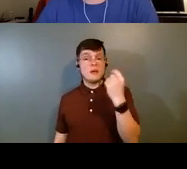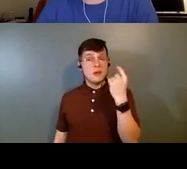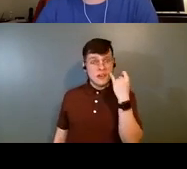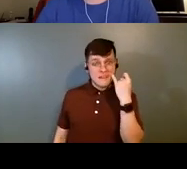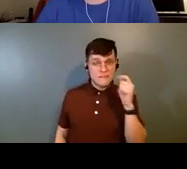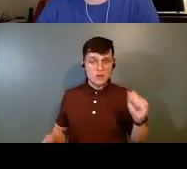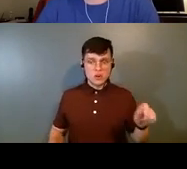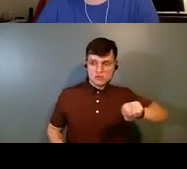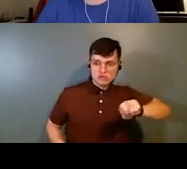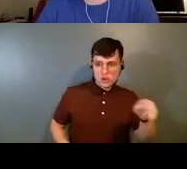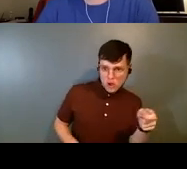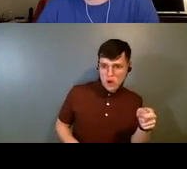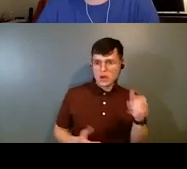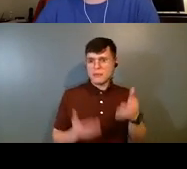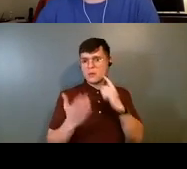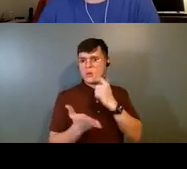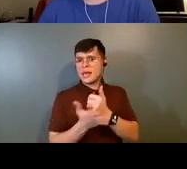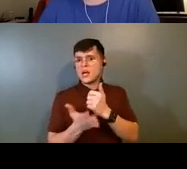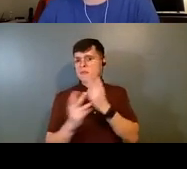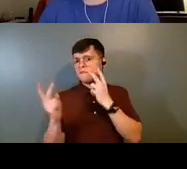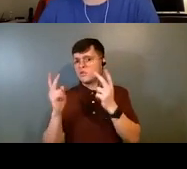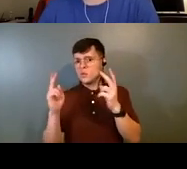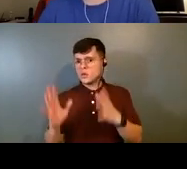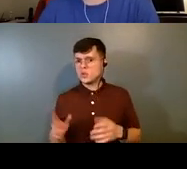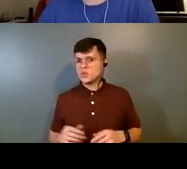that on in JAWS, it might help viewers. Is that setting or no?